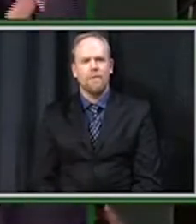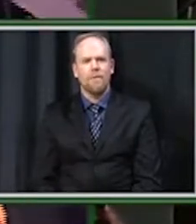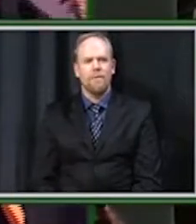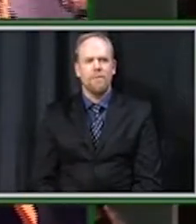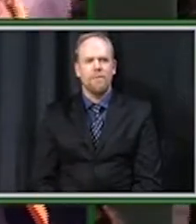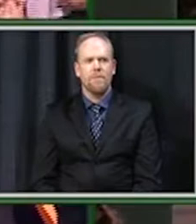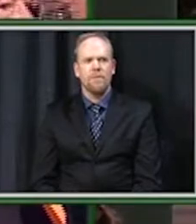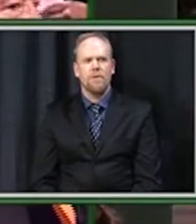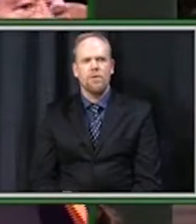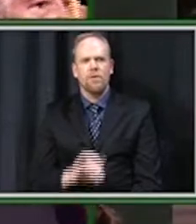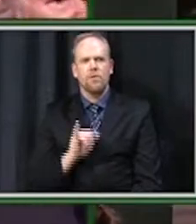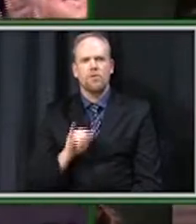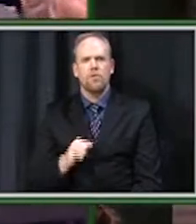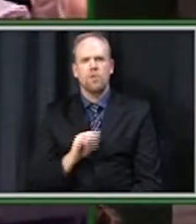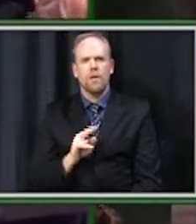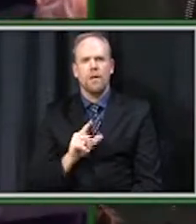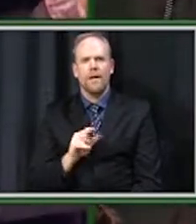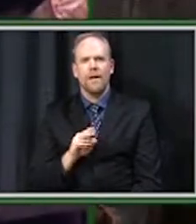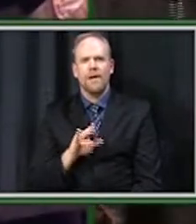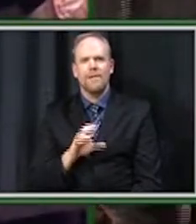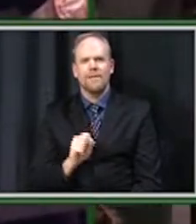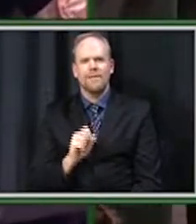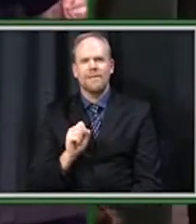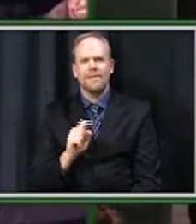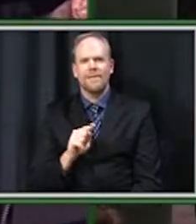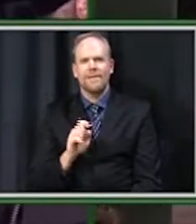Julian Steele.